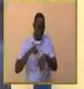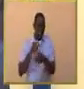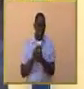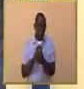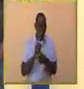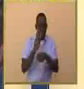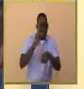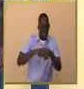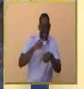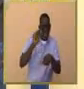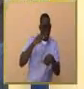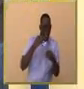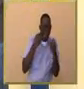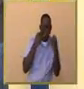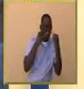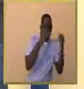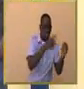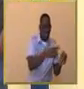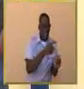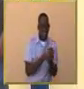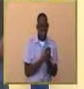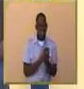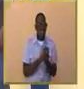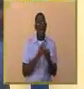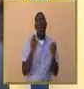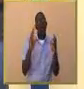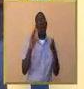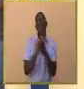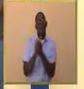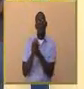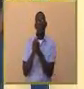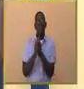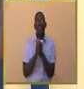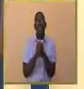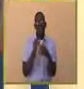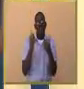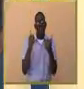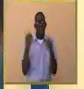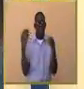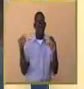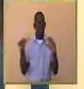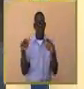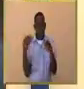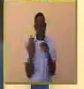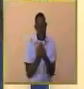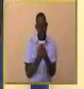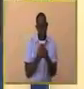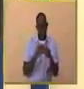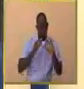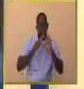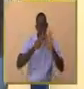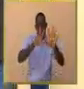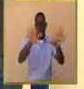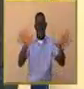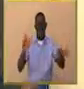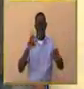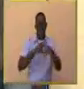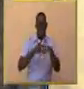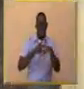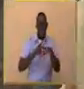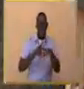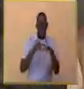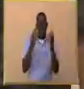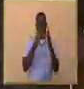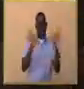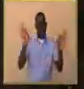Remember, I had to relay it all to you. But anyway, my friend, we've got some good news to spread in Karetira tonight. Freedom is coming.